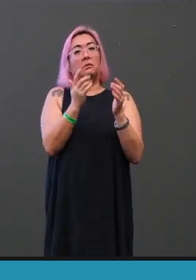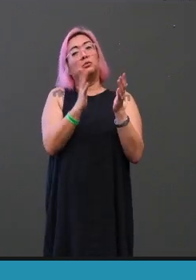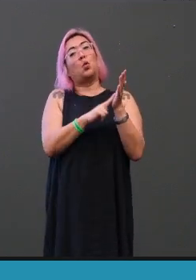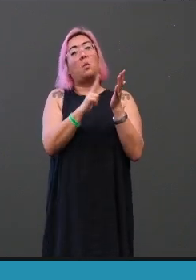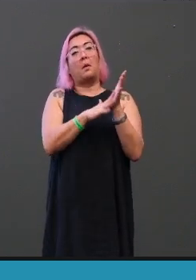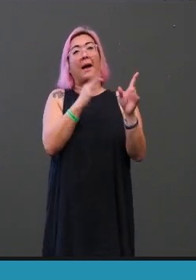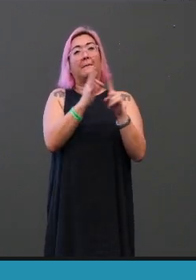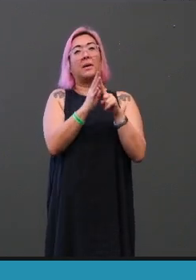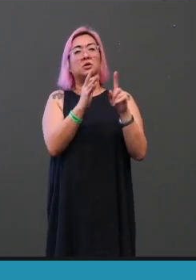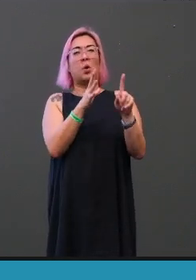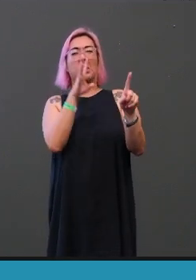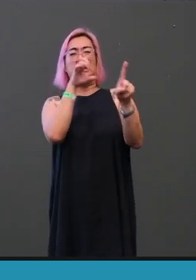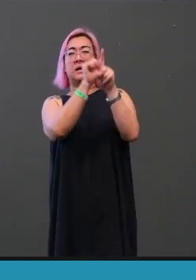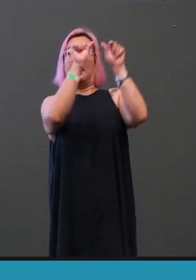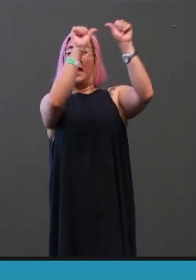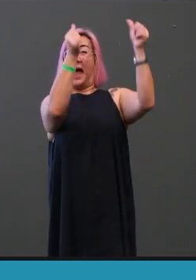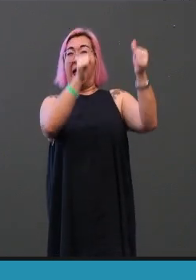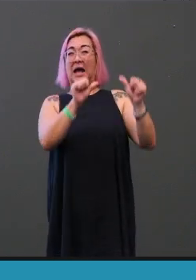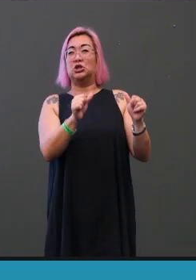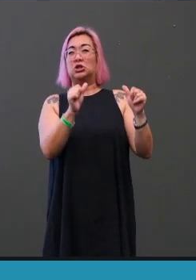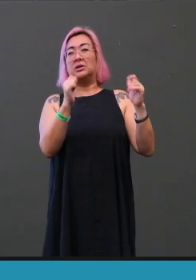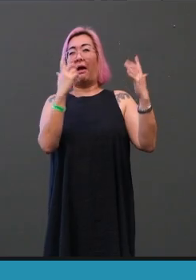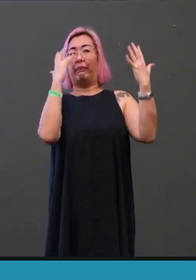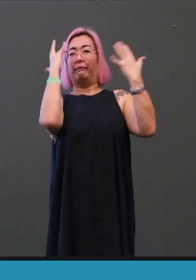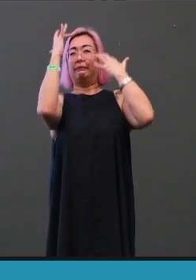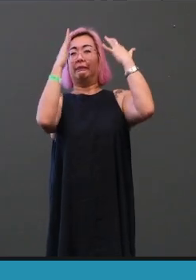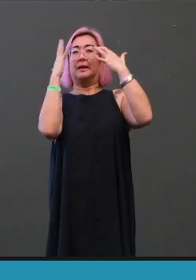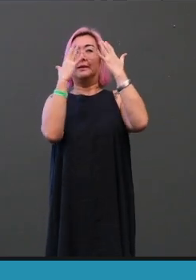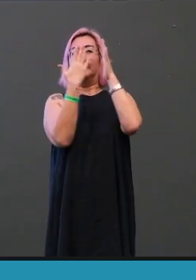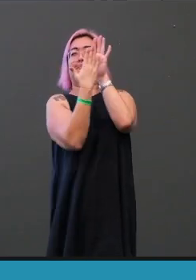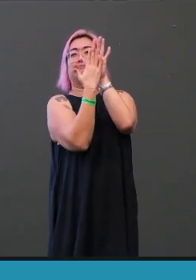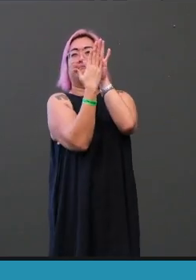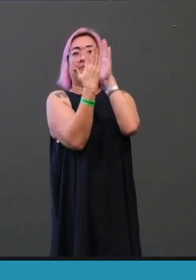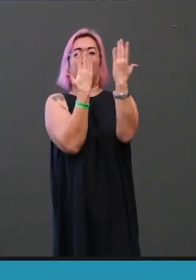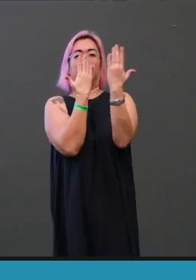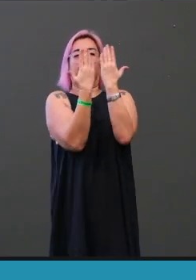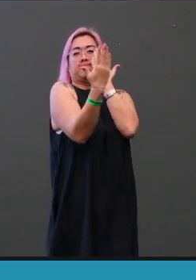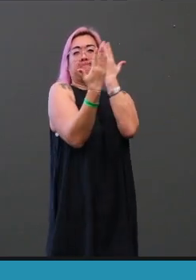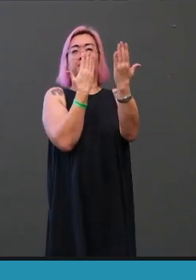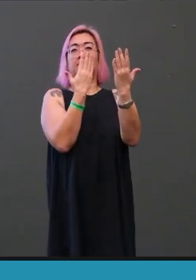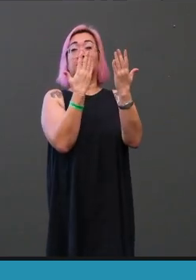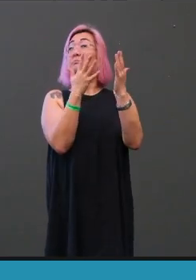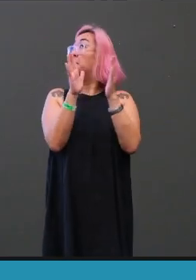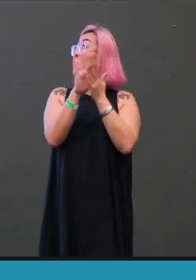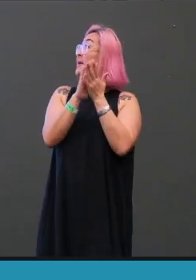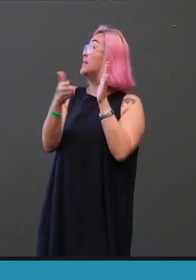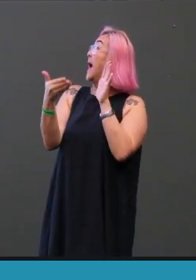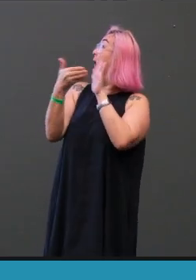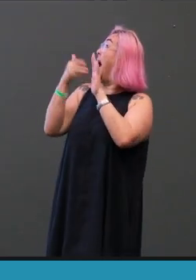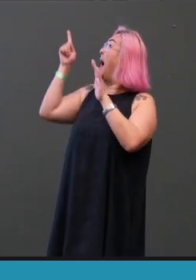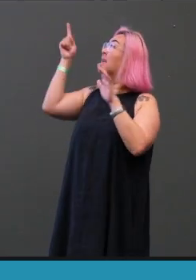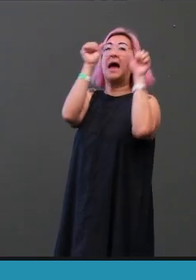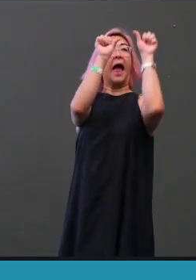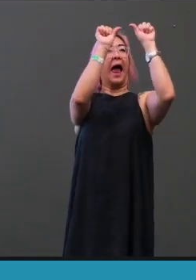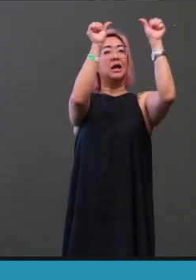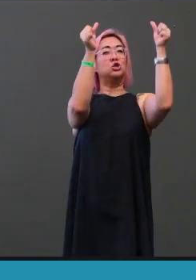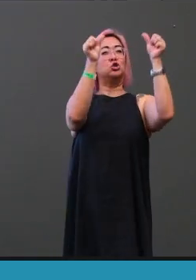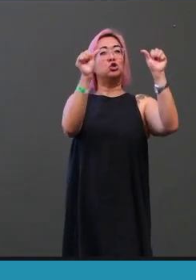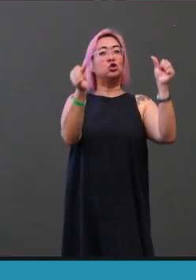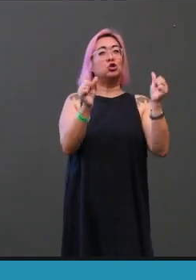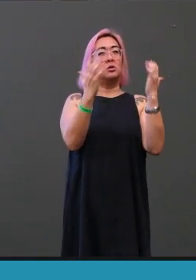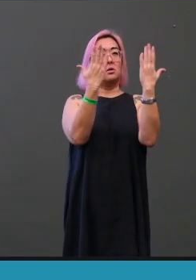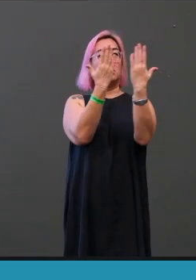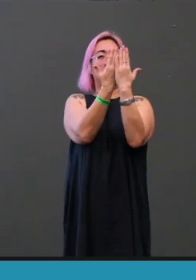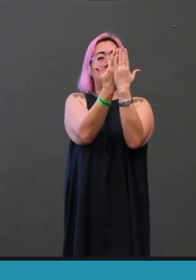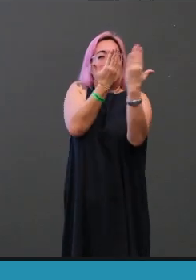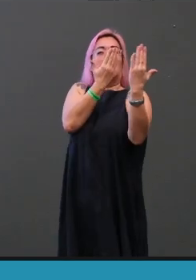it. This will allow us to have some nice edge highlights on Kathy. For example, is the normal map generated for Kathy's